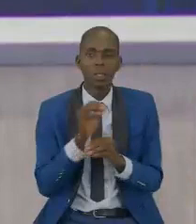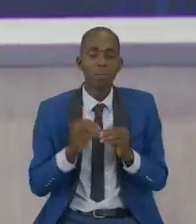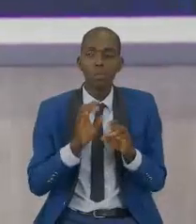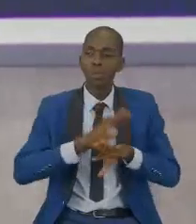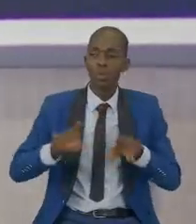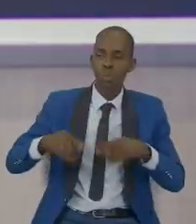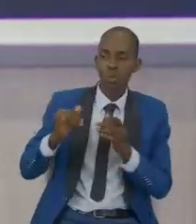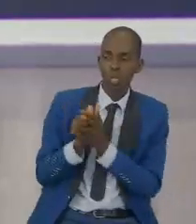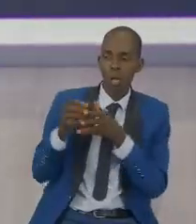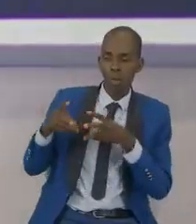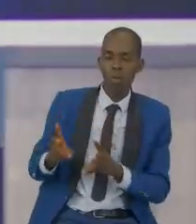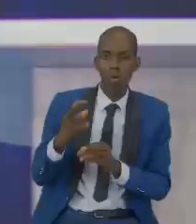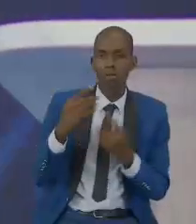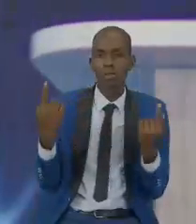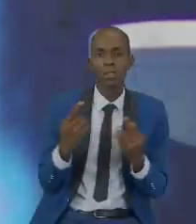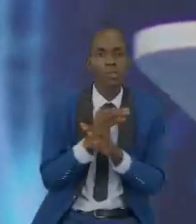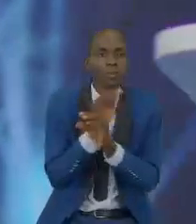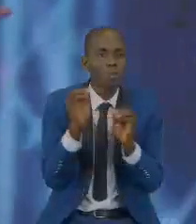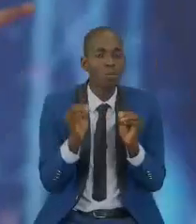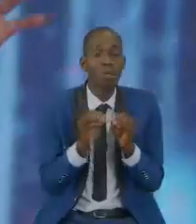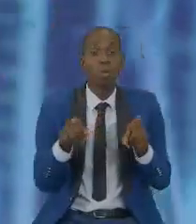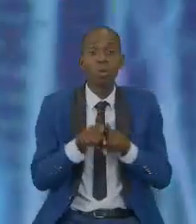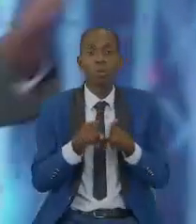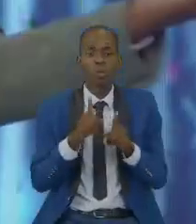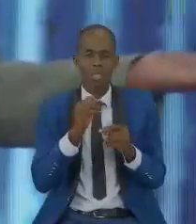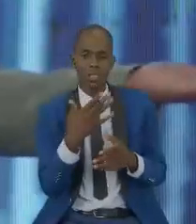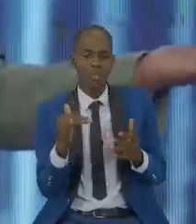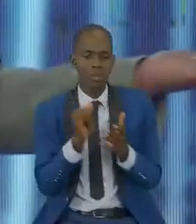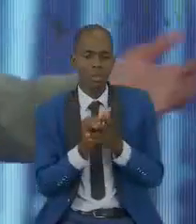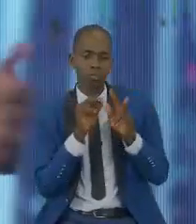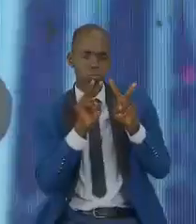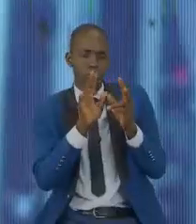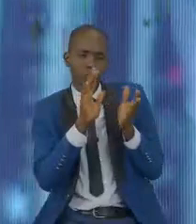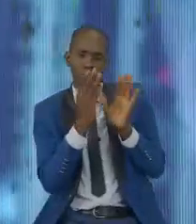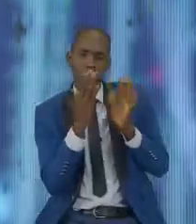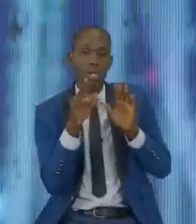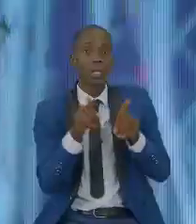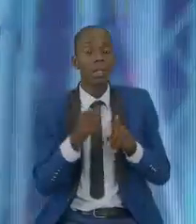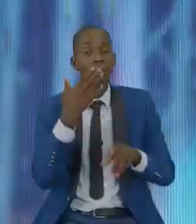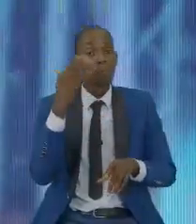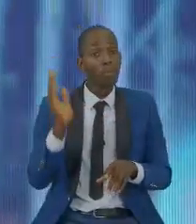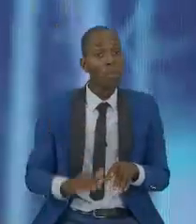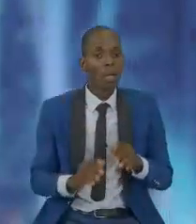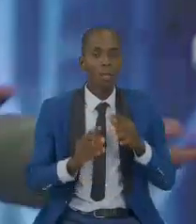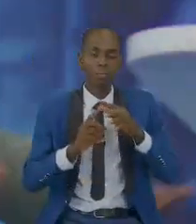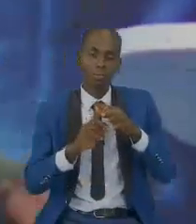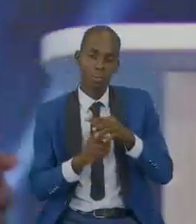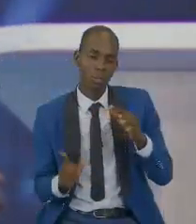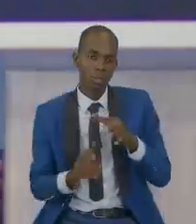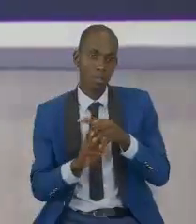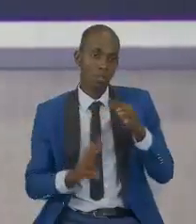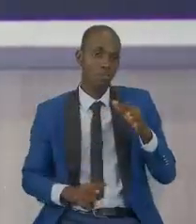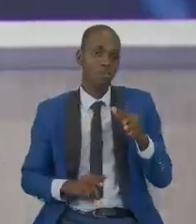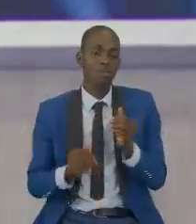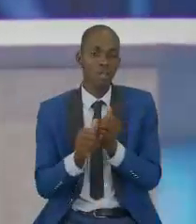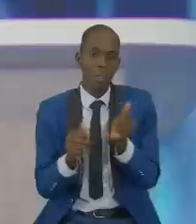that direction anymore. Even the appearance of evil, abstain from all appearance of evil. And then